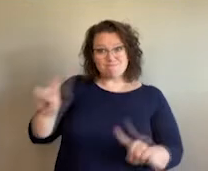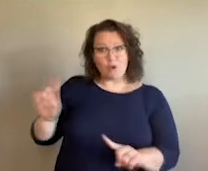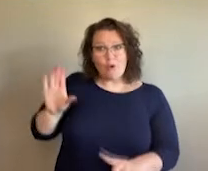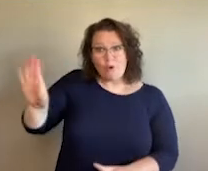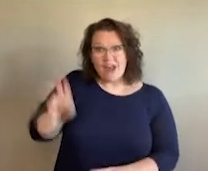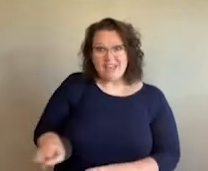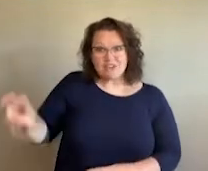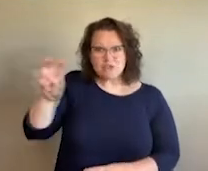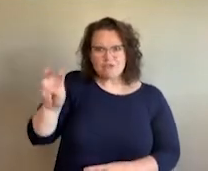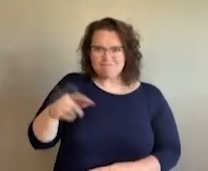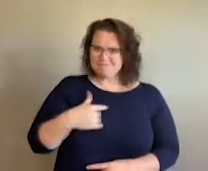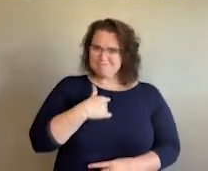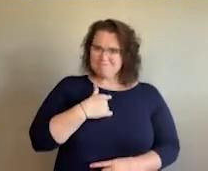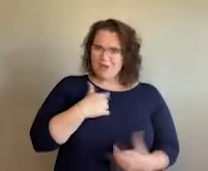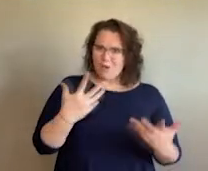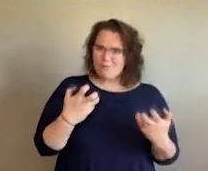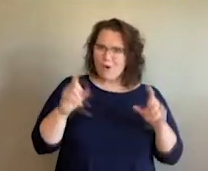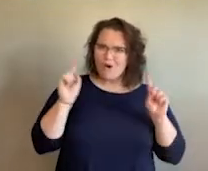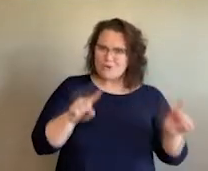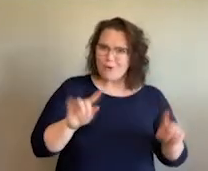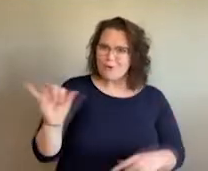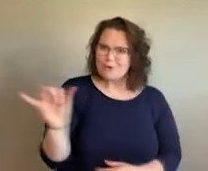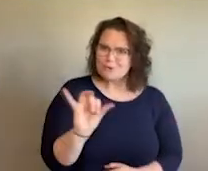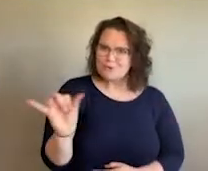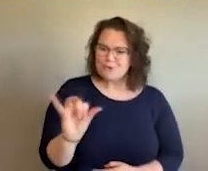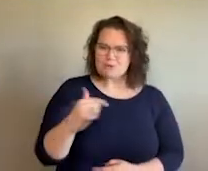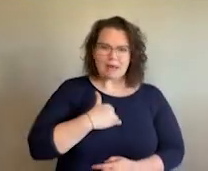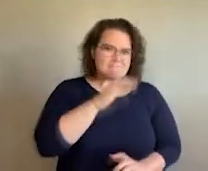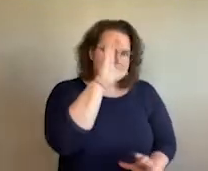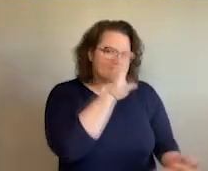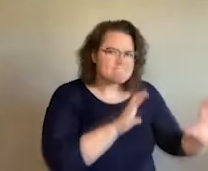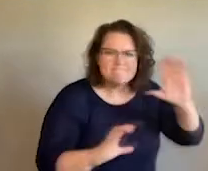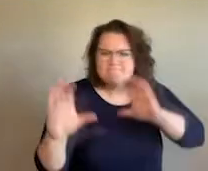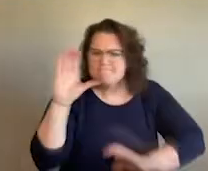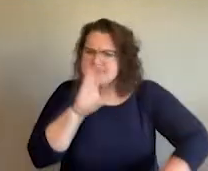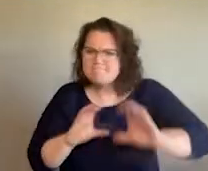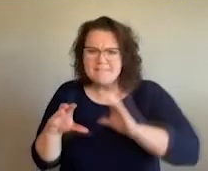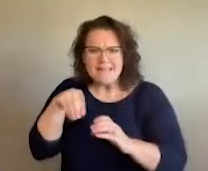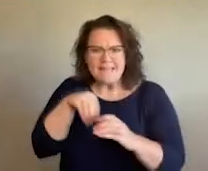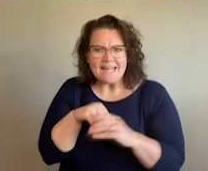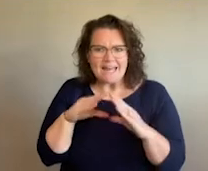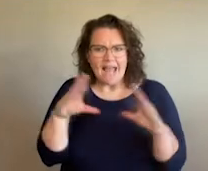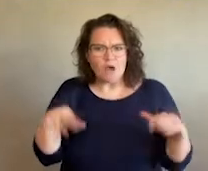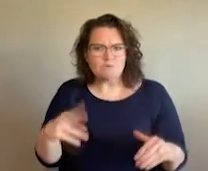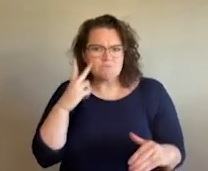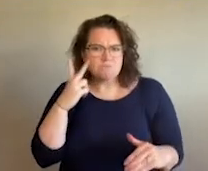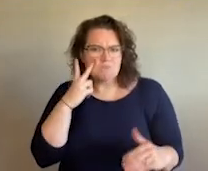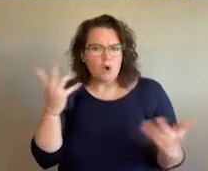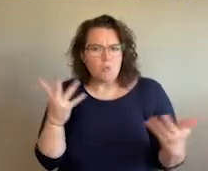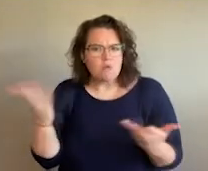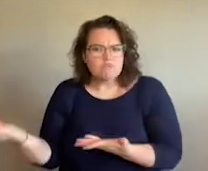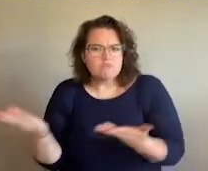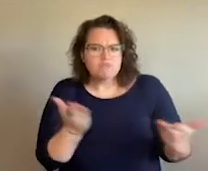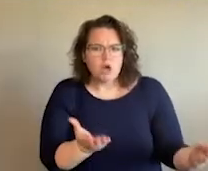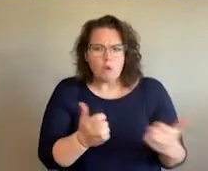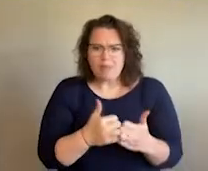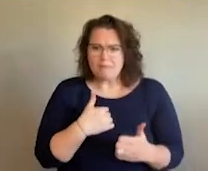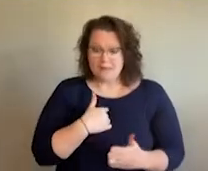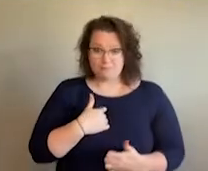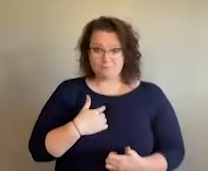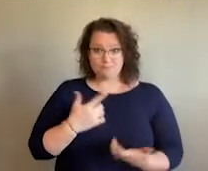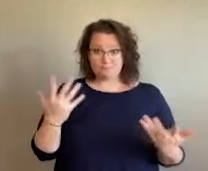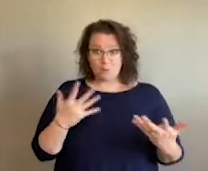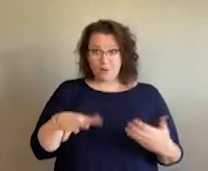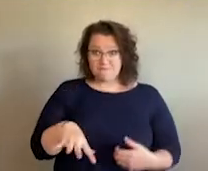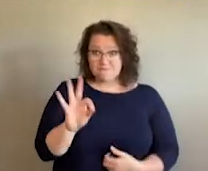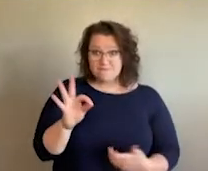thinking maybe I want to go on one too. So I rummaged around my house to see what I could find to take with me on my adventure. Let me show you what I